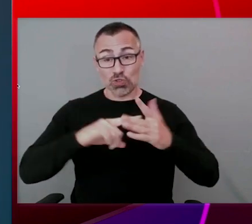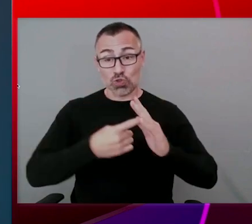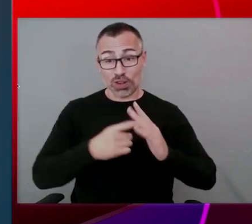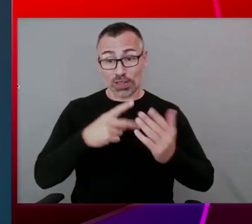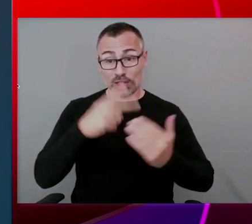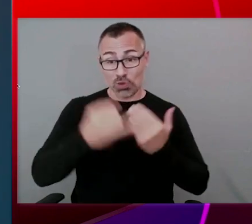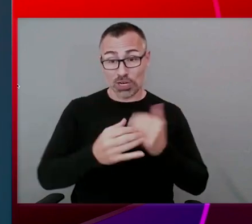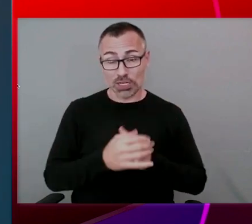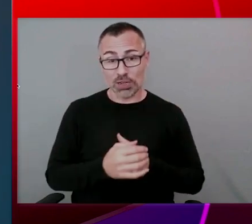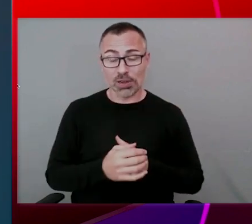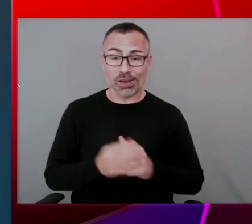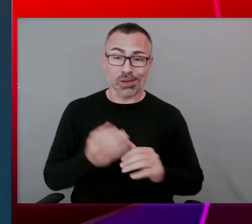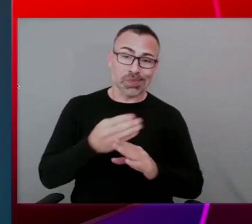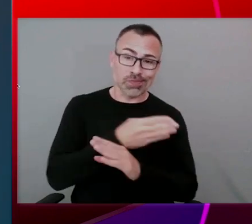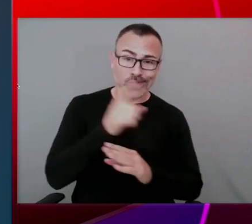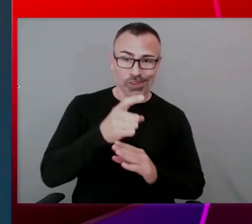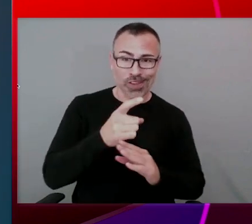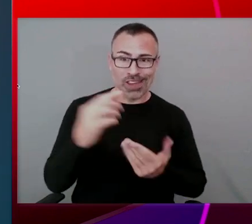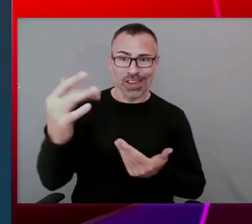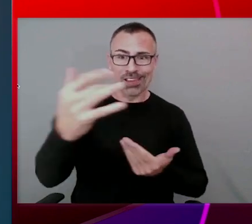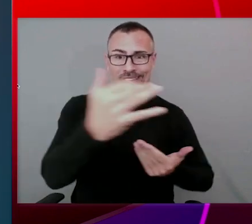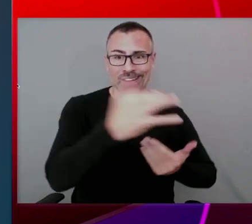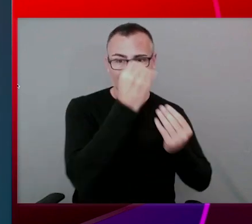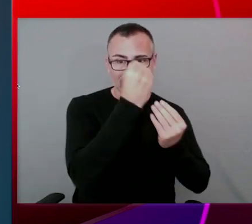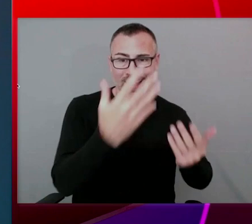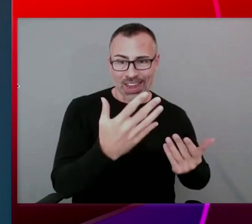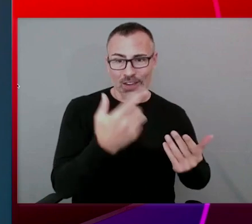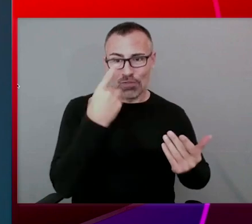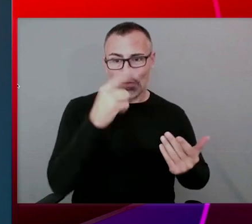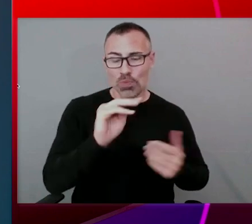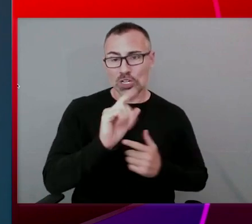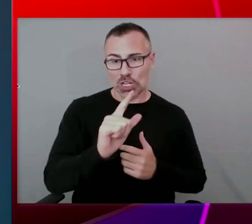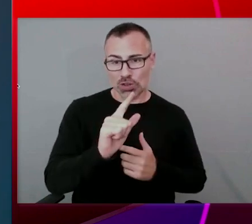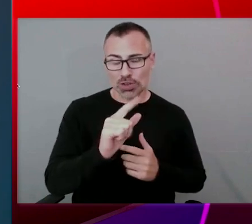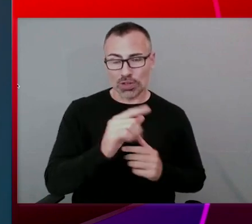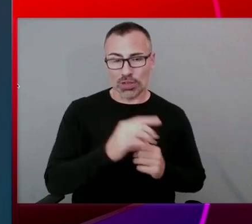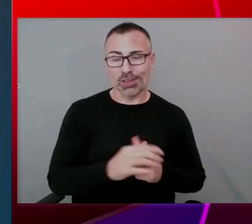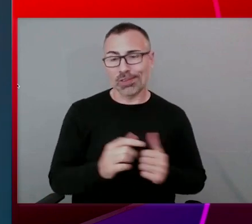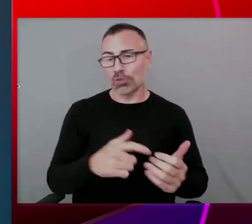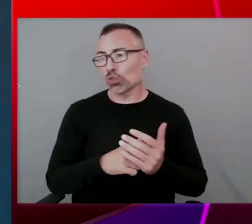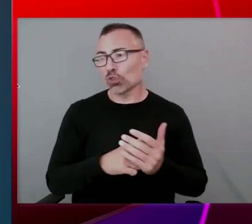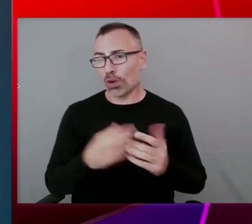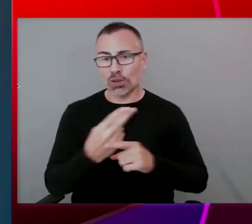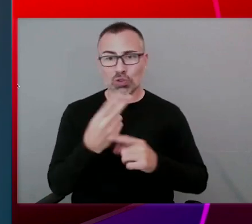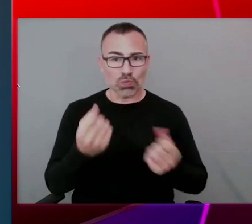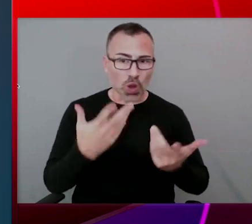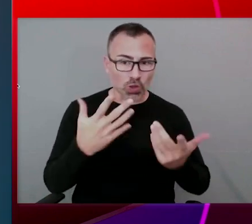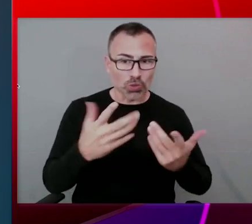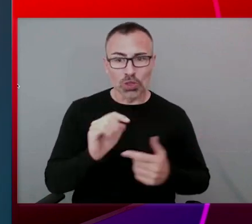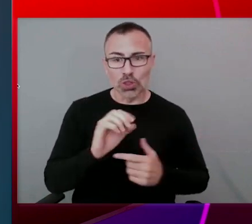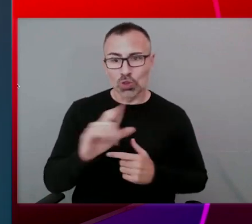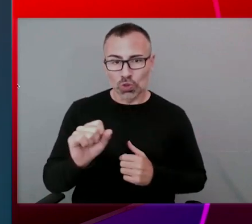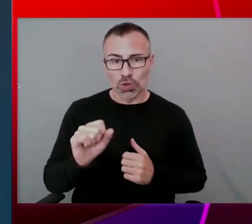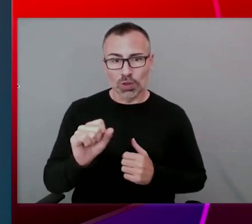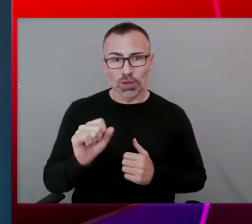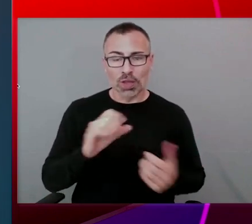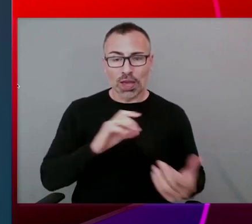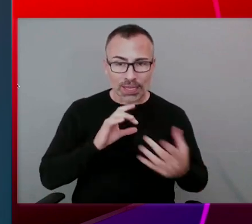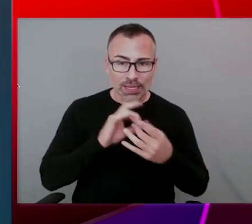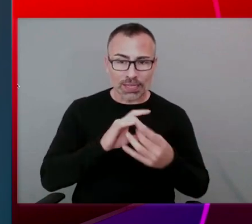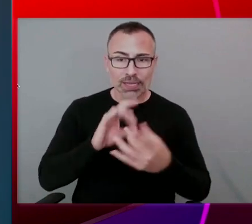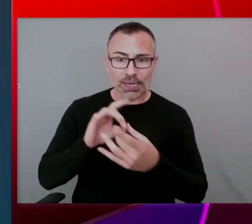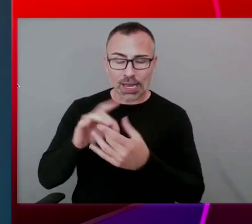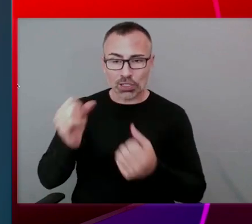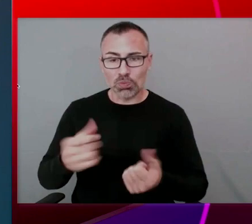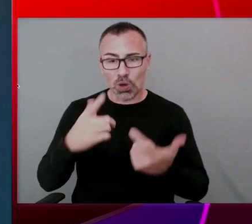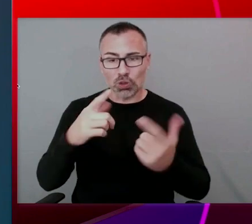have to start with collecting enough data for machine learning, right? Which require you to use multiple tools and connect to multiple data sources and